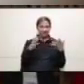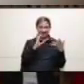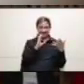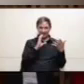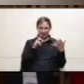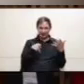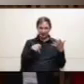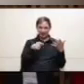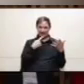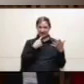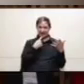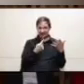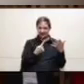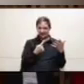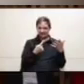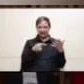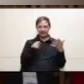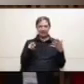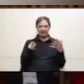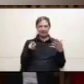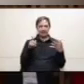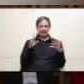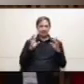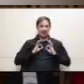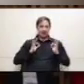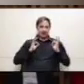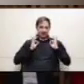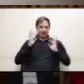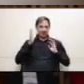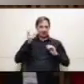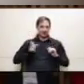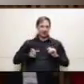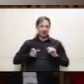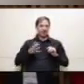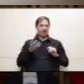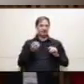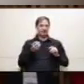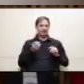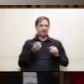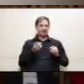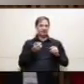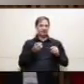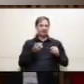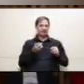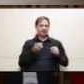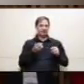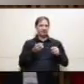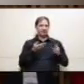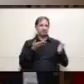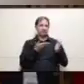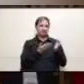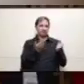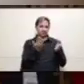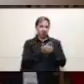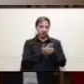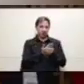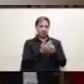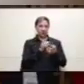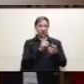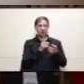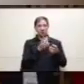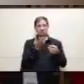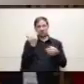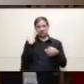that the mayor and the speaker are facing charges of corruption. And a case was opened in